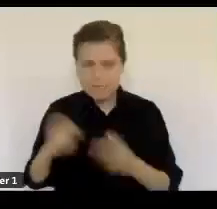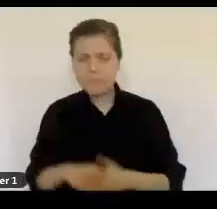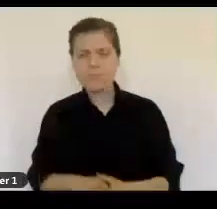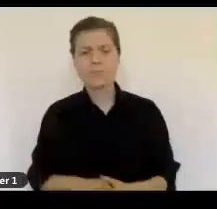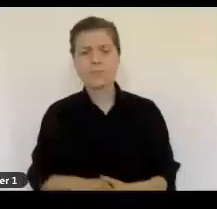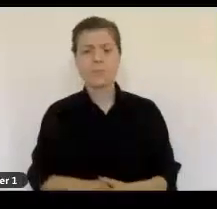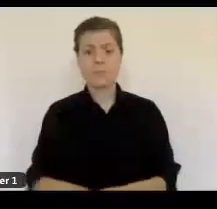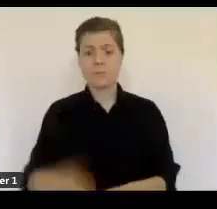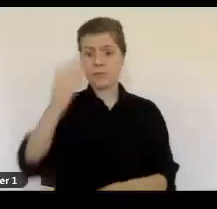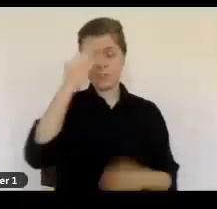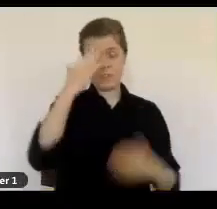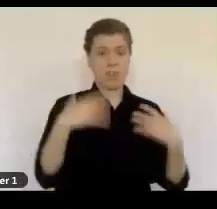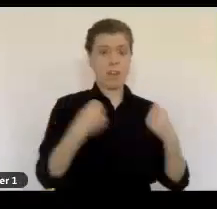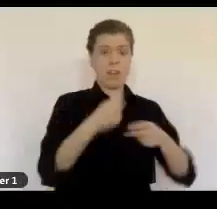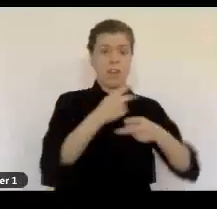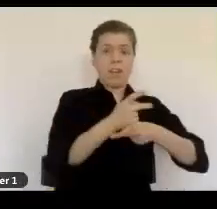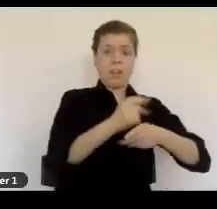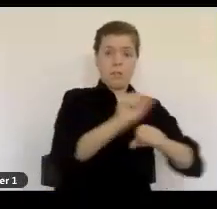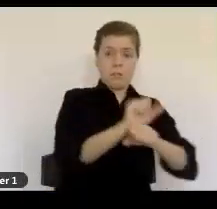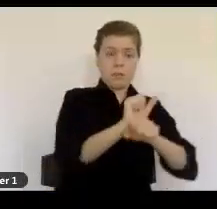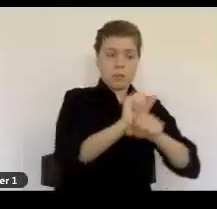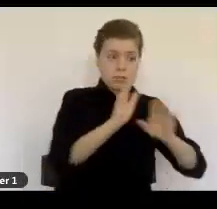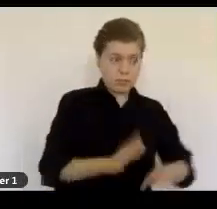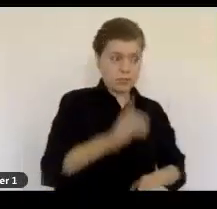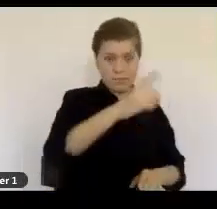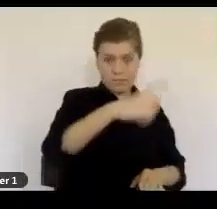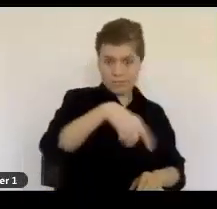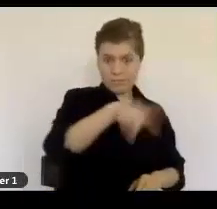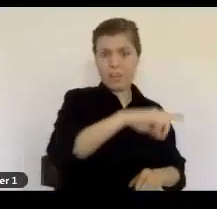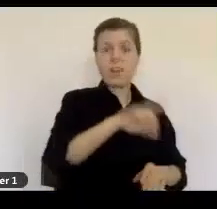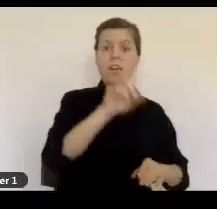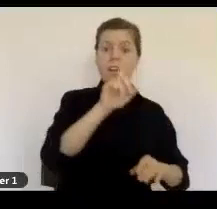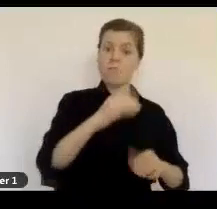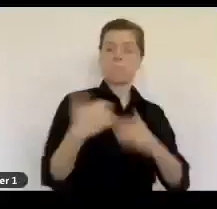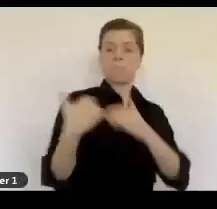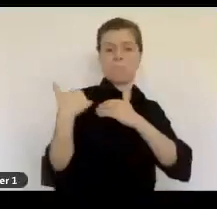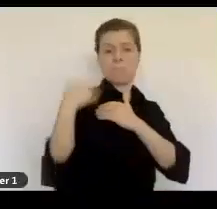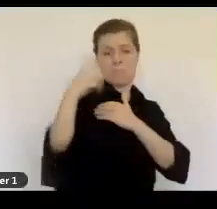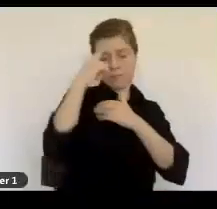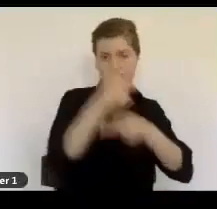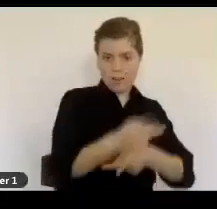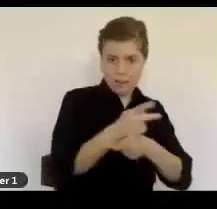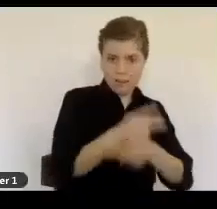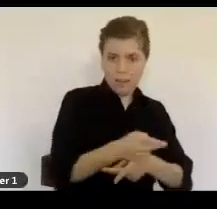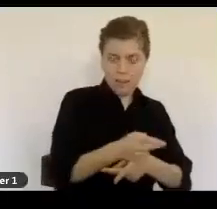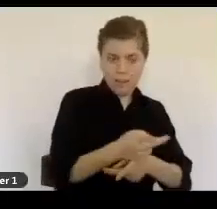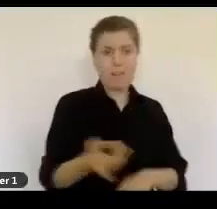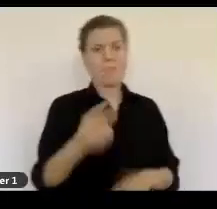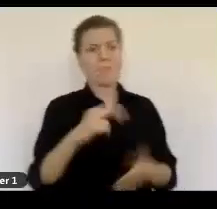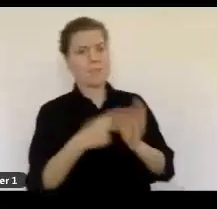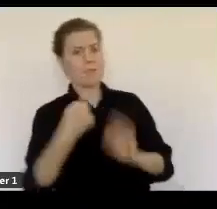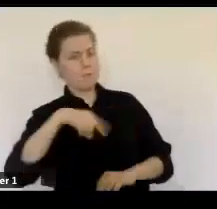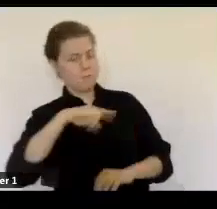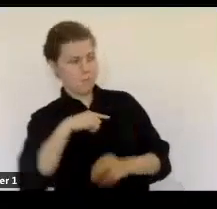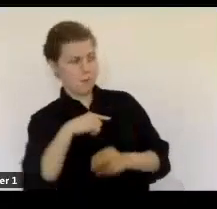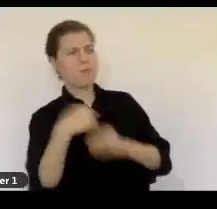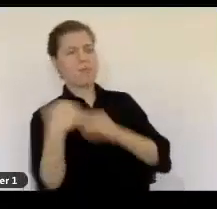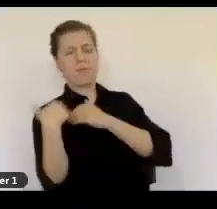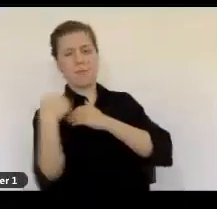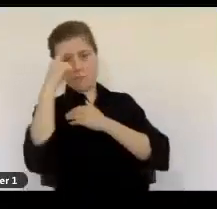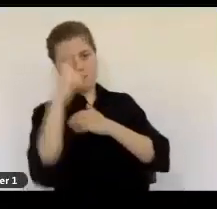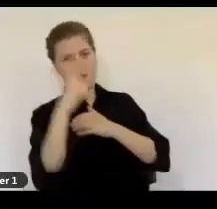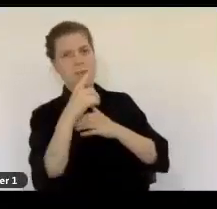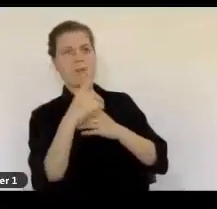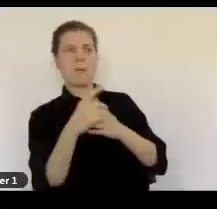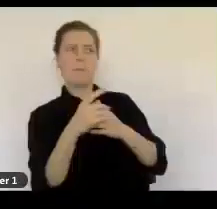discussion was more visible and present with respect to, okay, given that healthcare workers have the duty to care, we